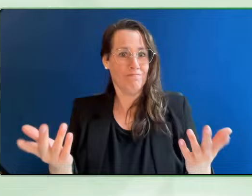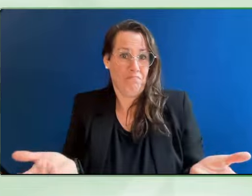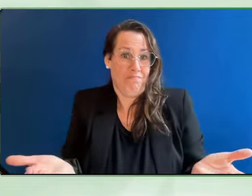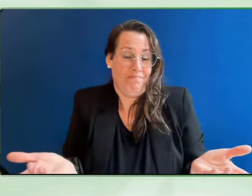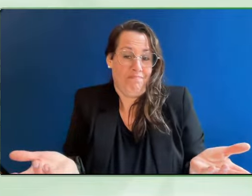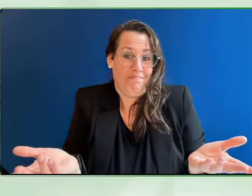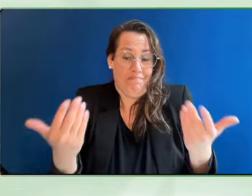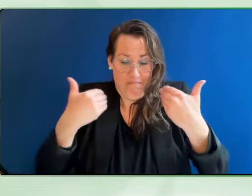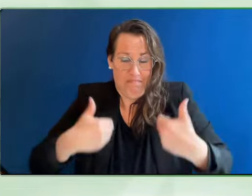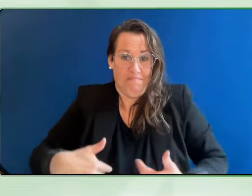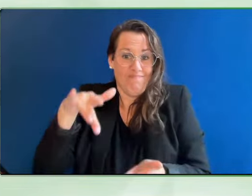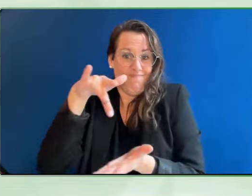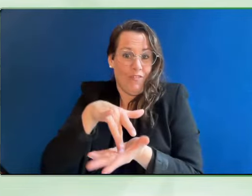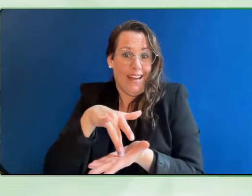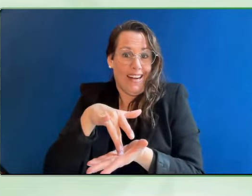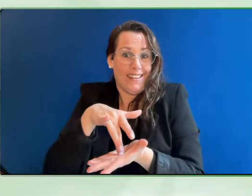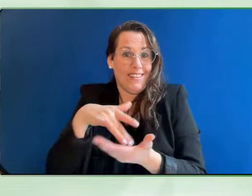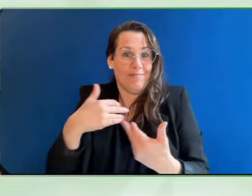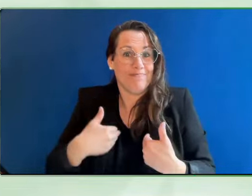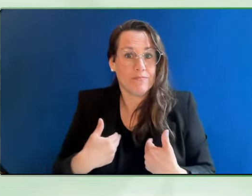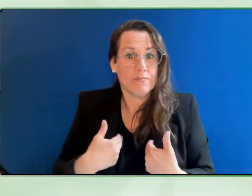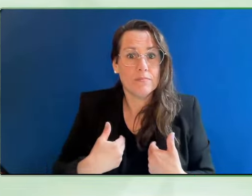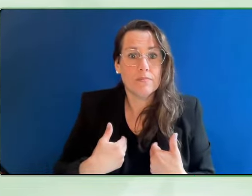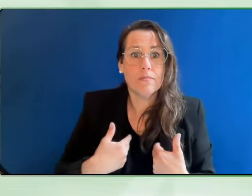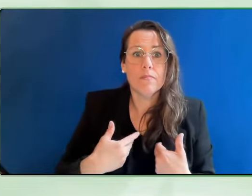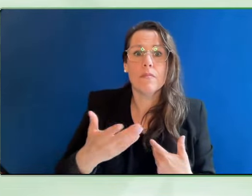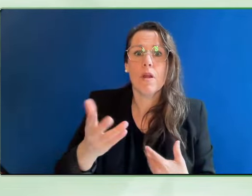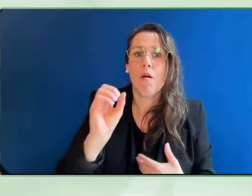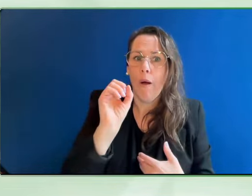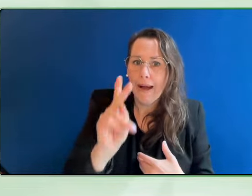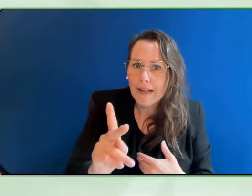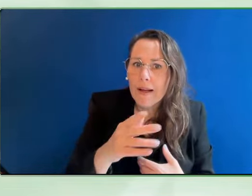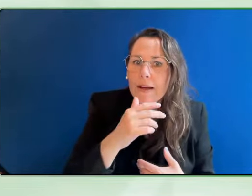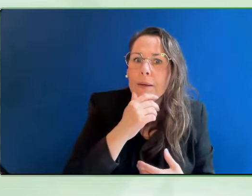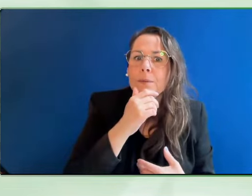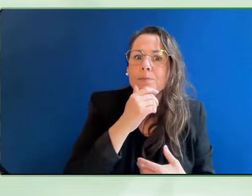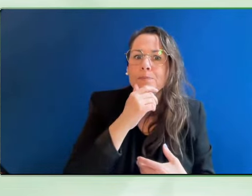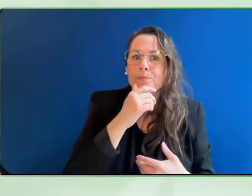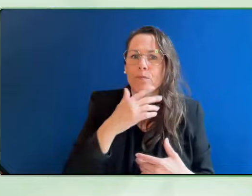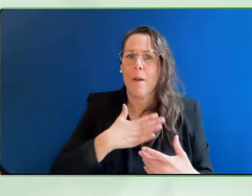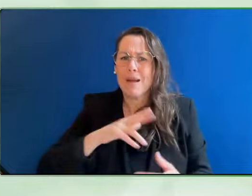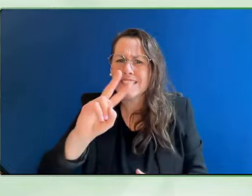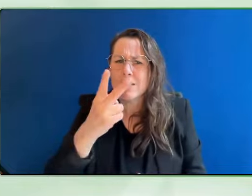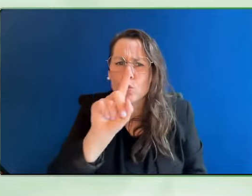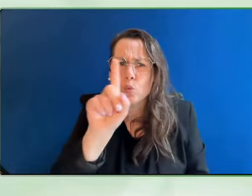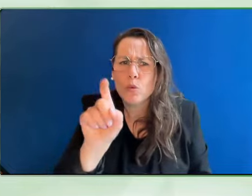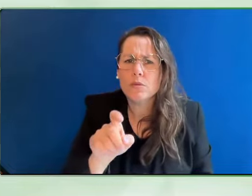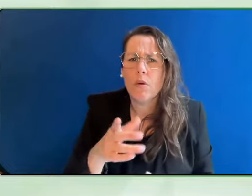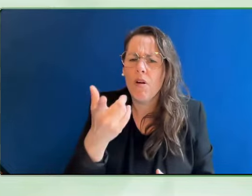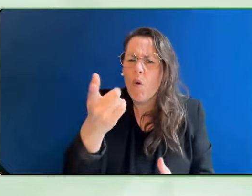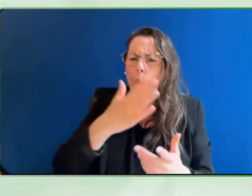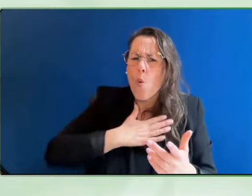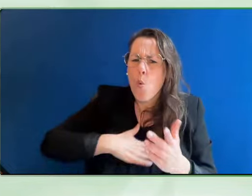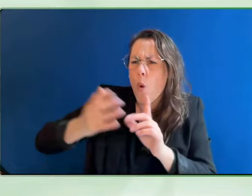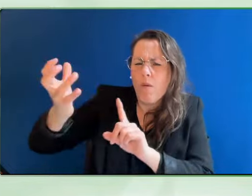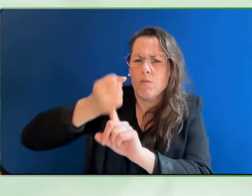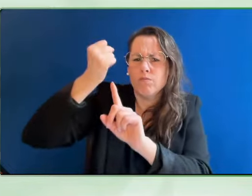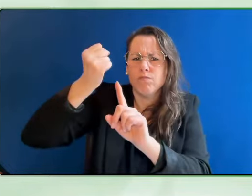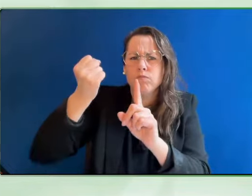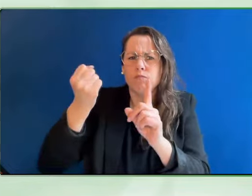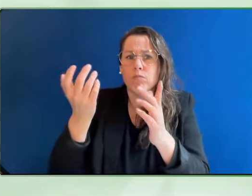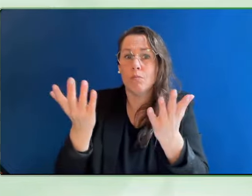yourself. It's an international language, so I really love traveling, and wherever I go on the